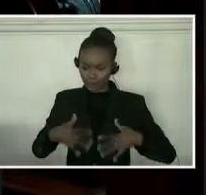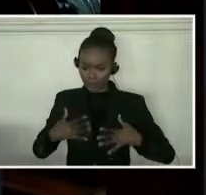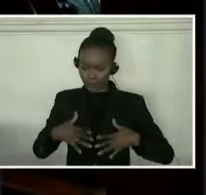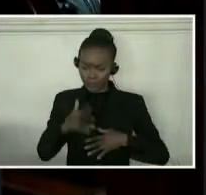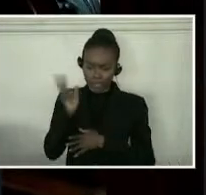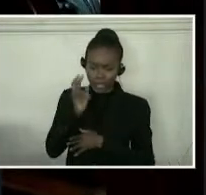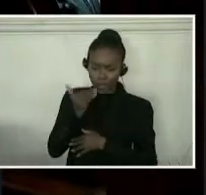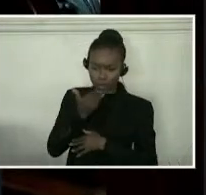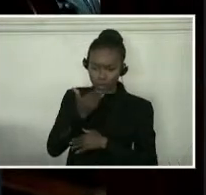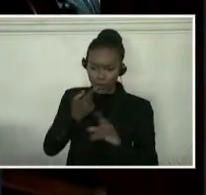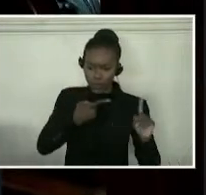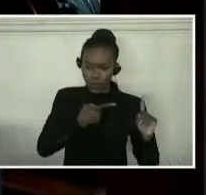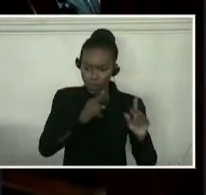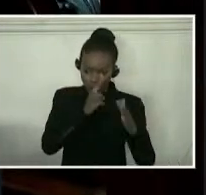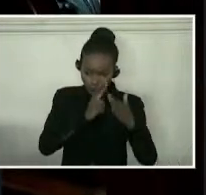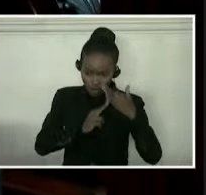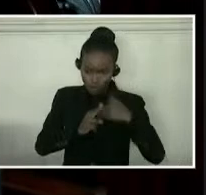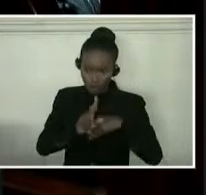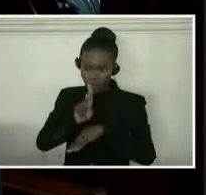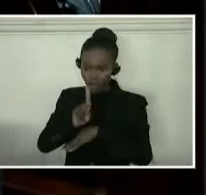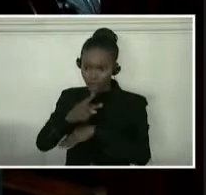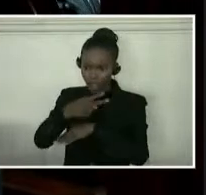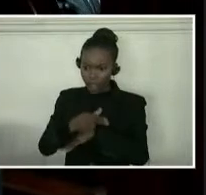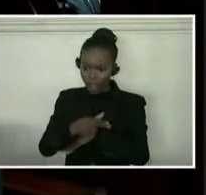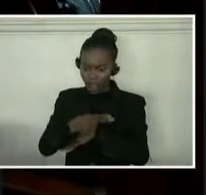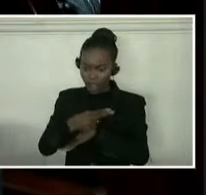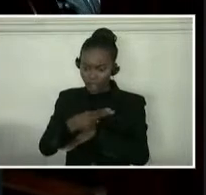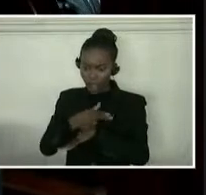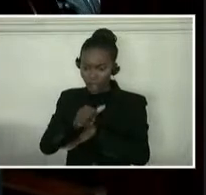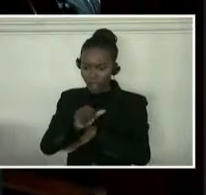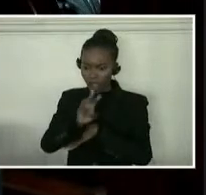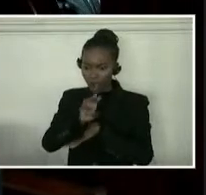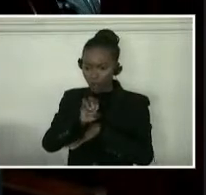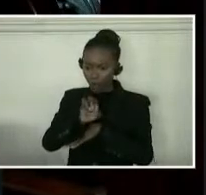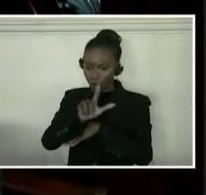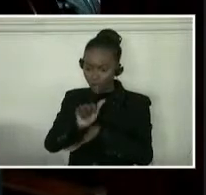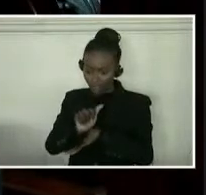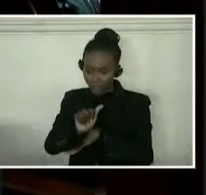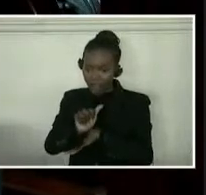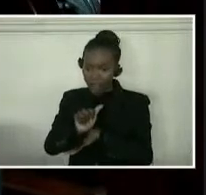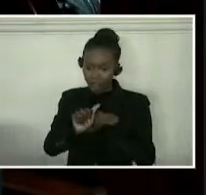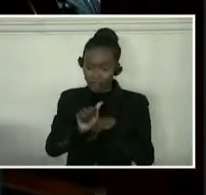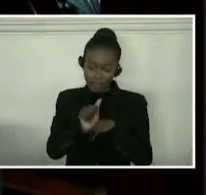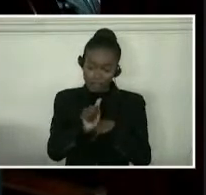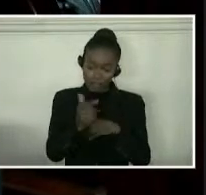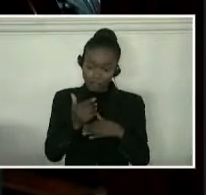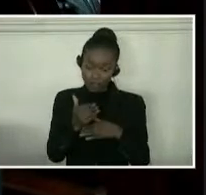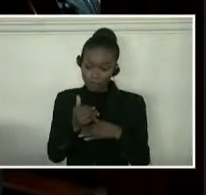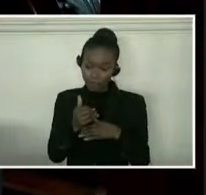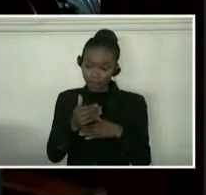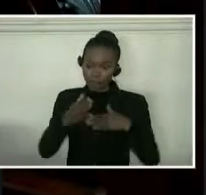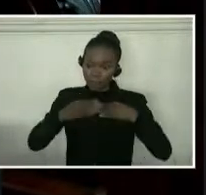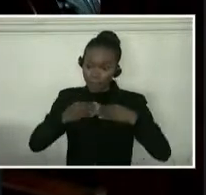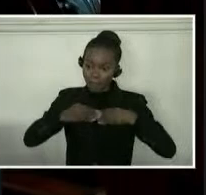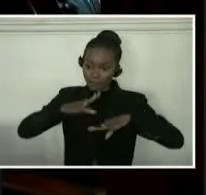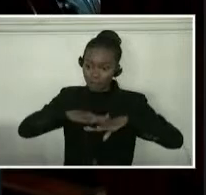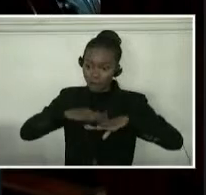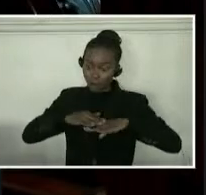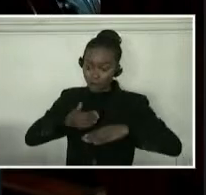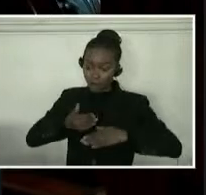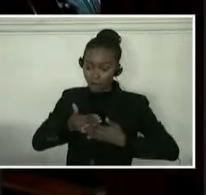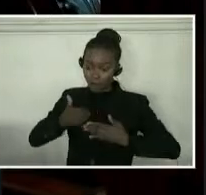kawula and all other honorable members spoke before me yes indeed sports and creation